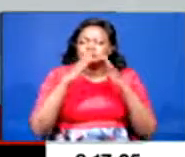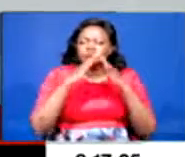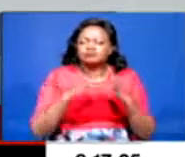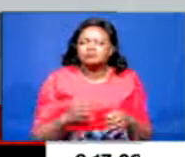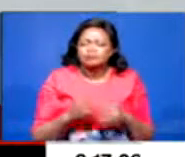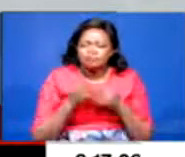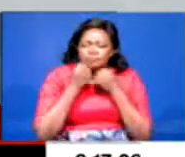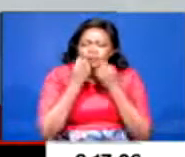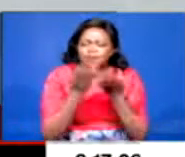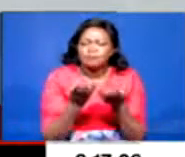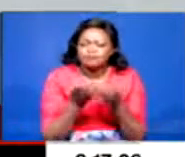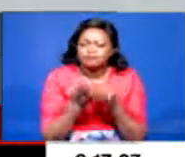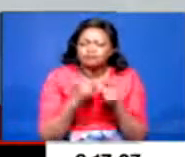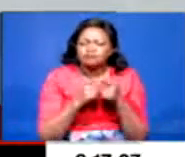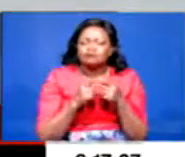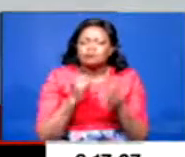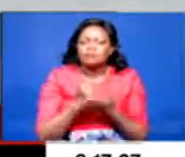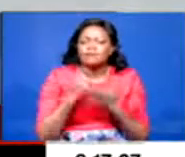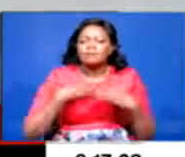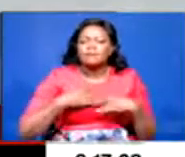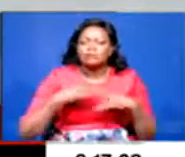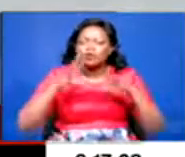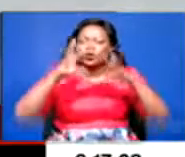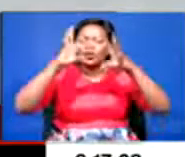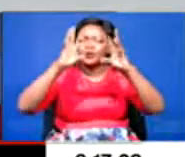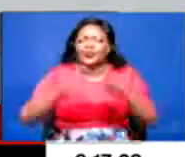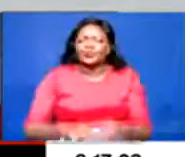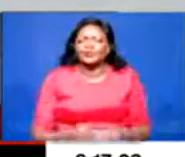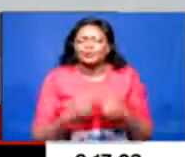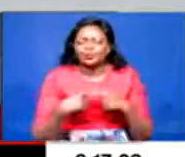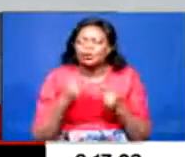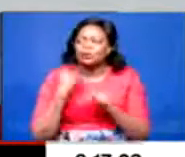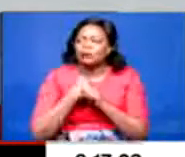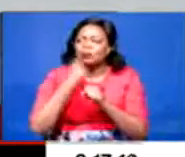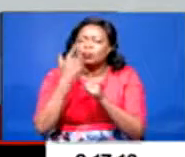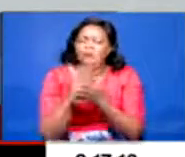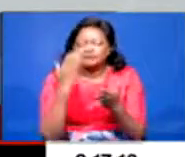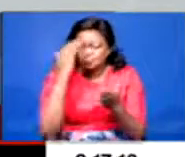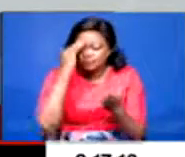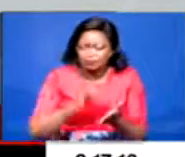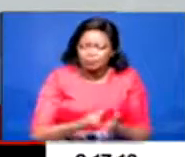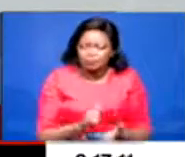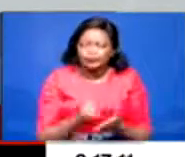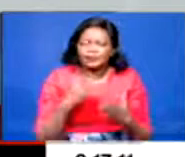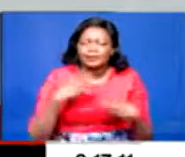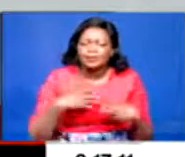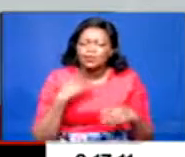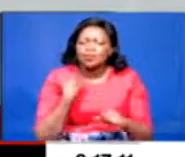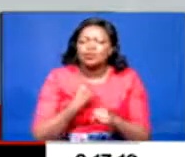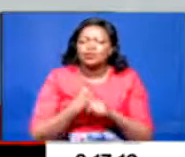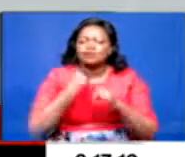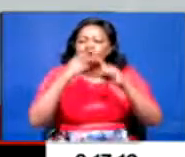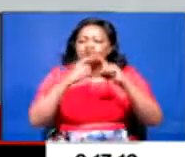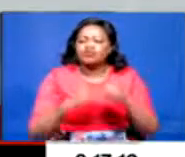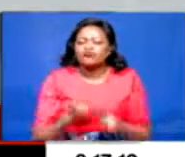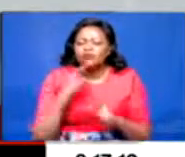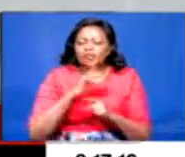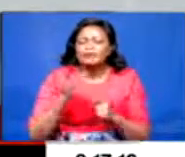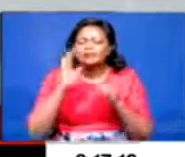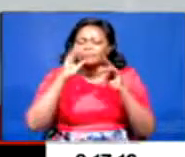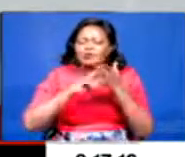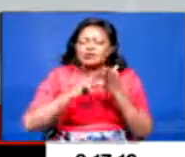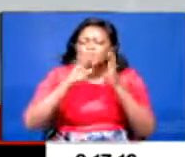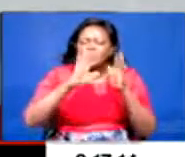information to keep them calm, allow them to go around other businesses knowing that there's somebody who's doing their math on their behalf. So it's important that they keep